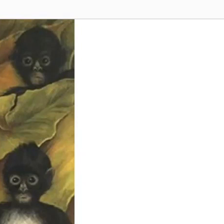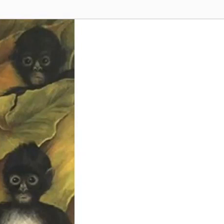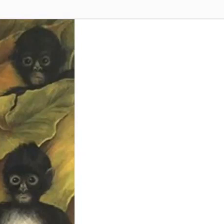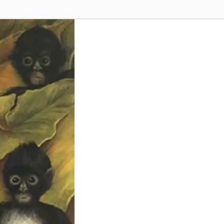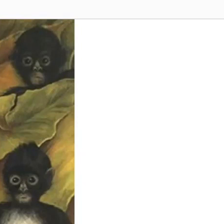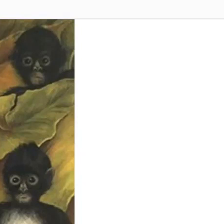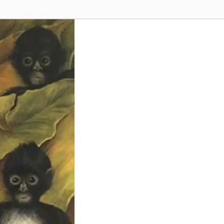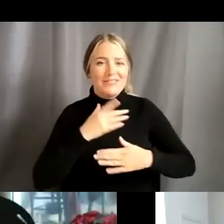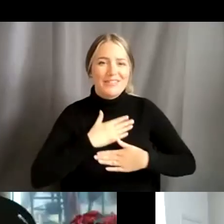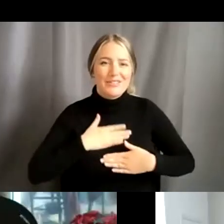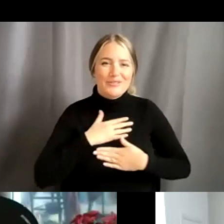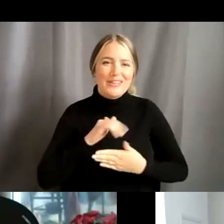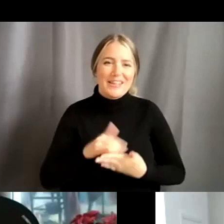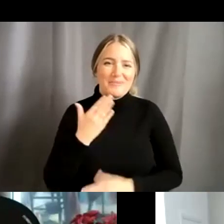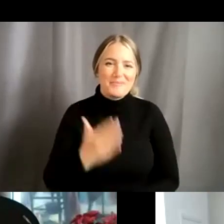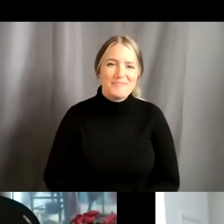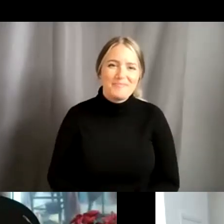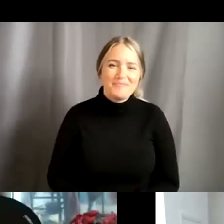that.